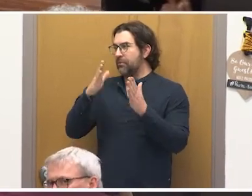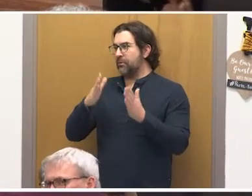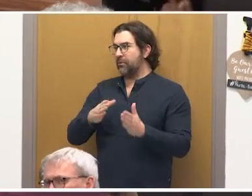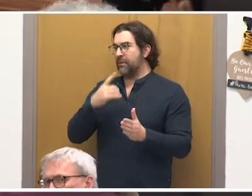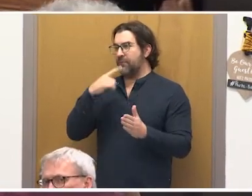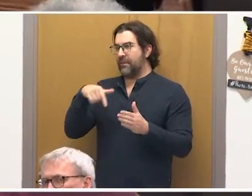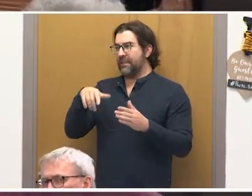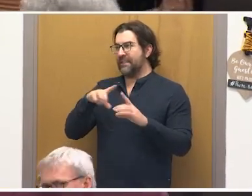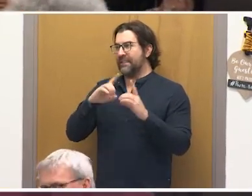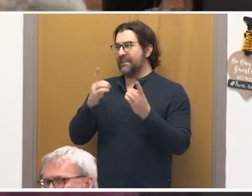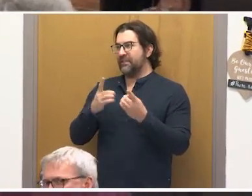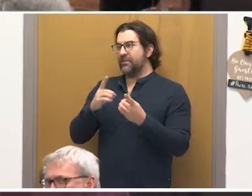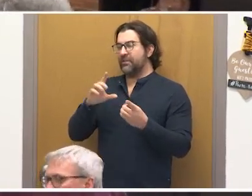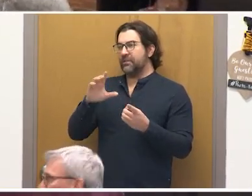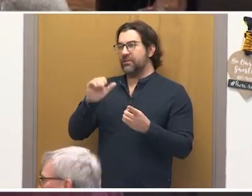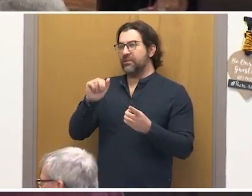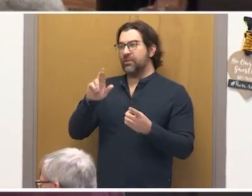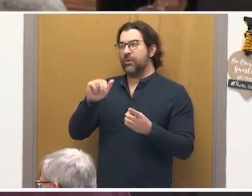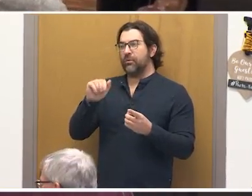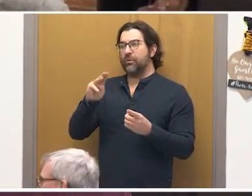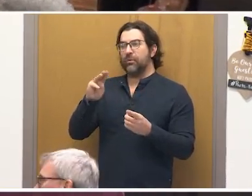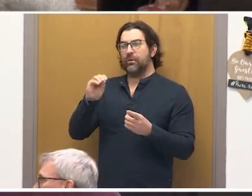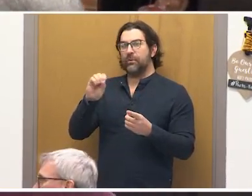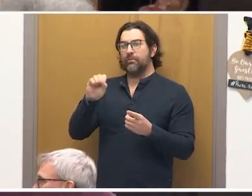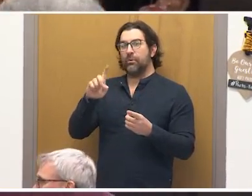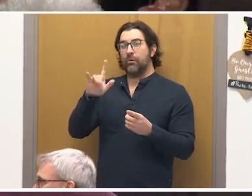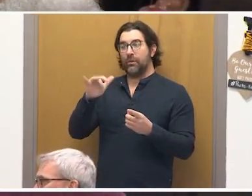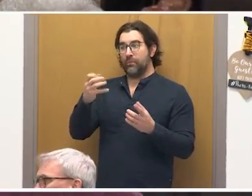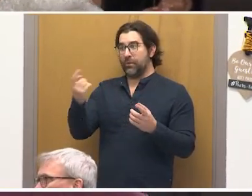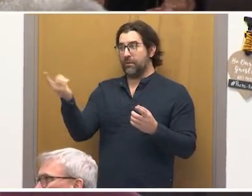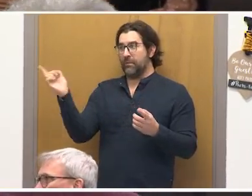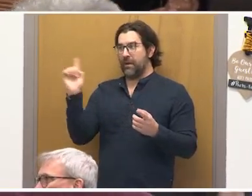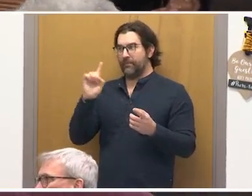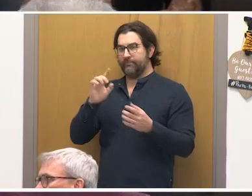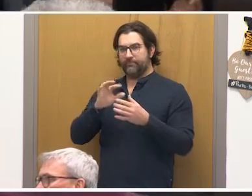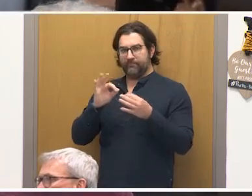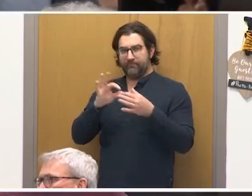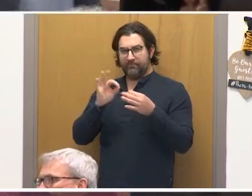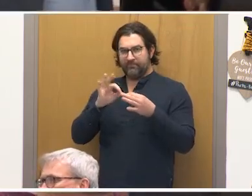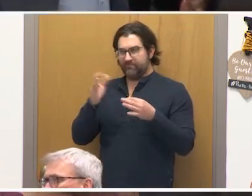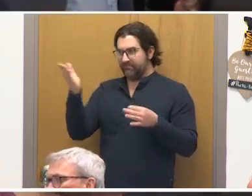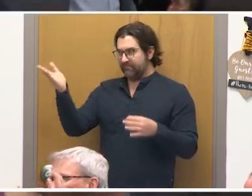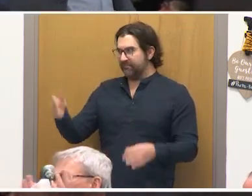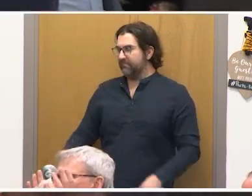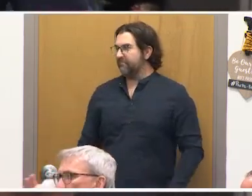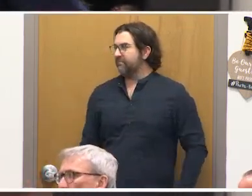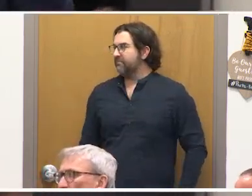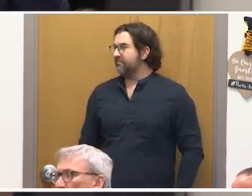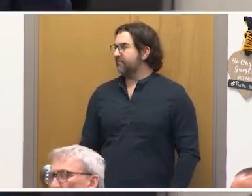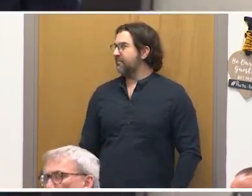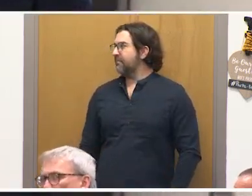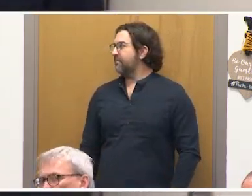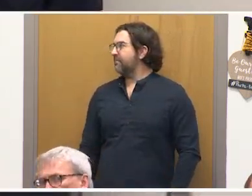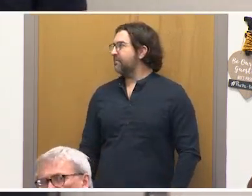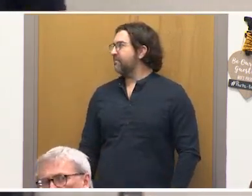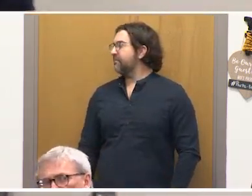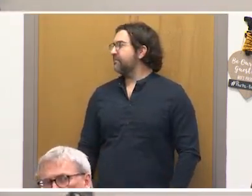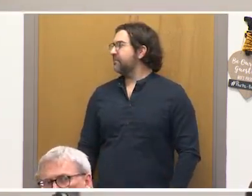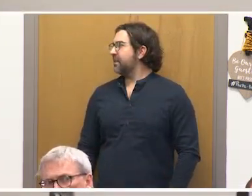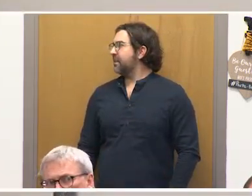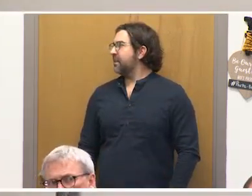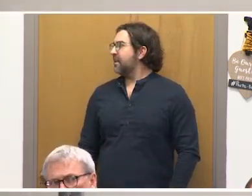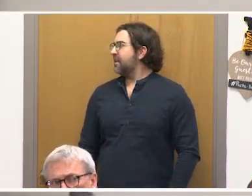for this district, Kari Mosley. I don't know if you want to come up and say a couple words. All right. Thanks,